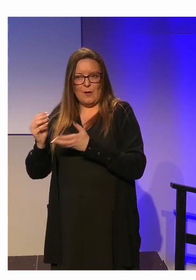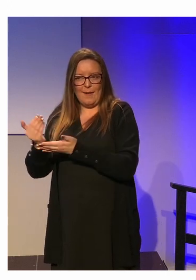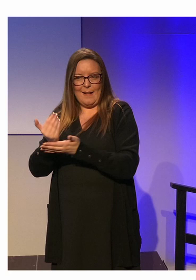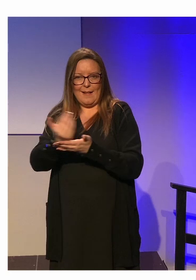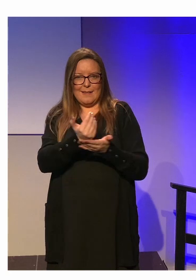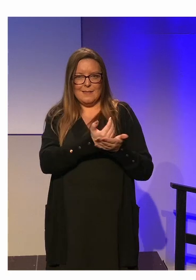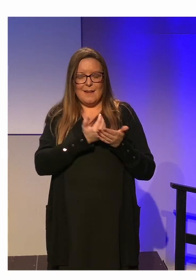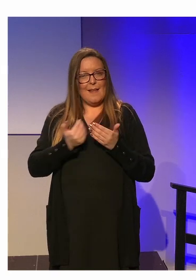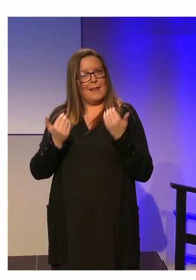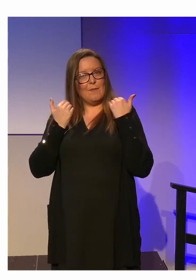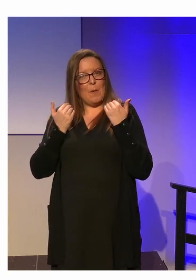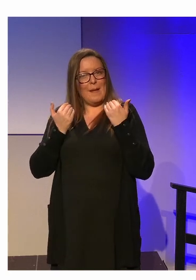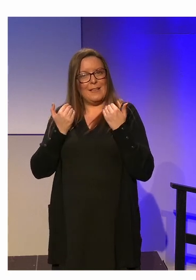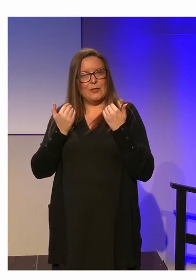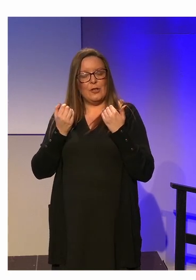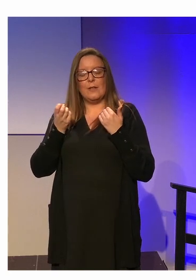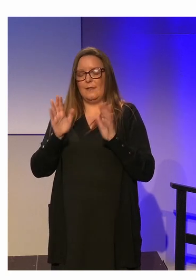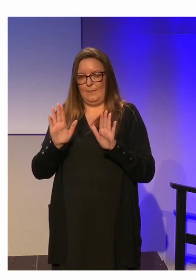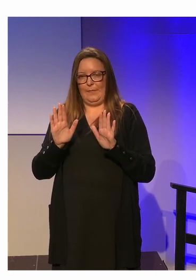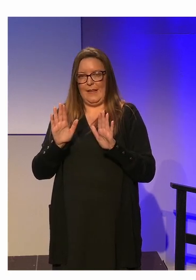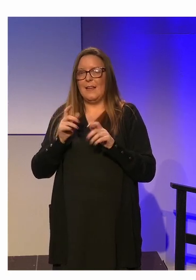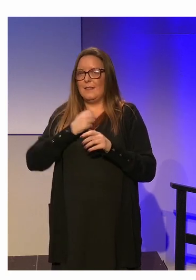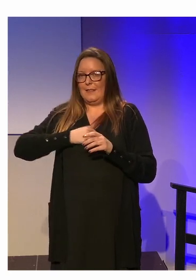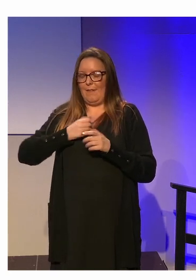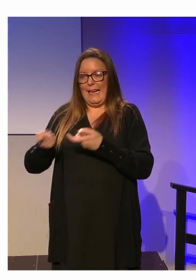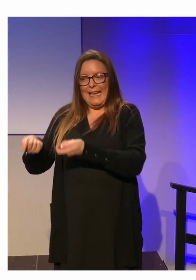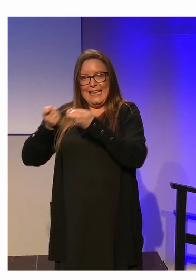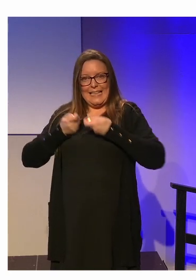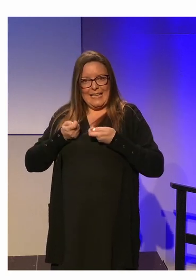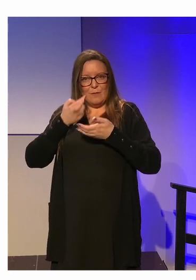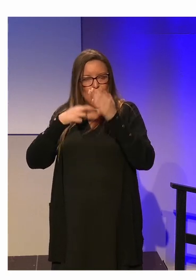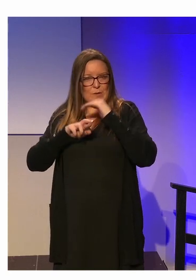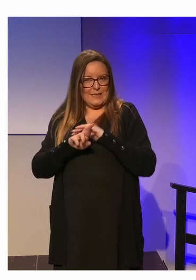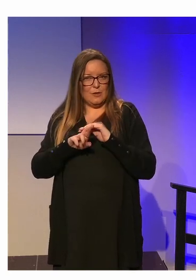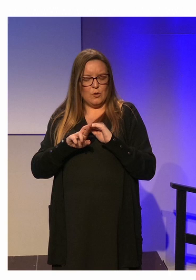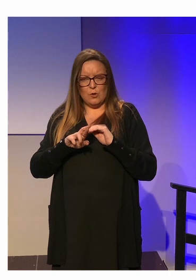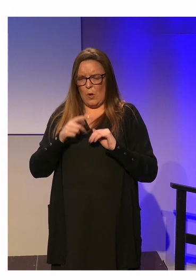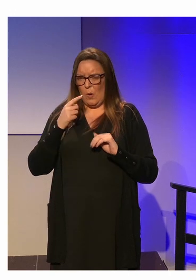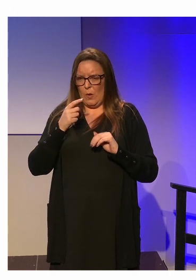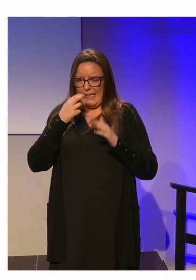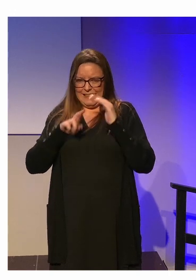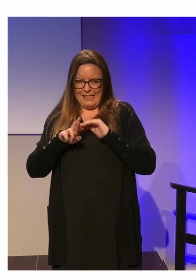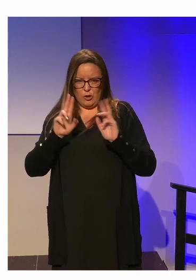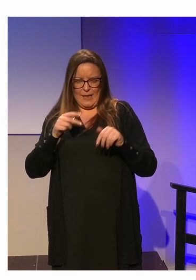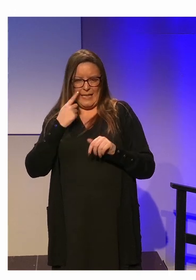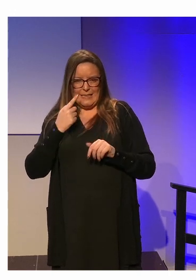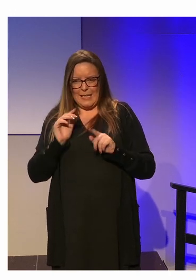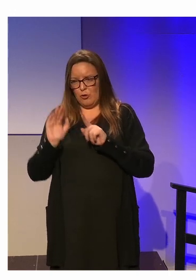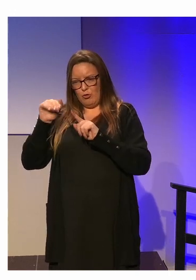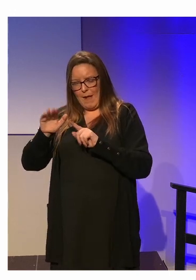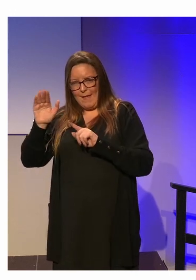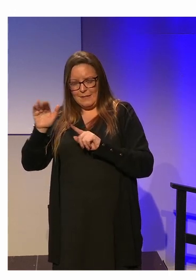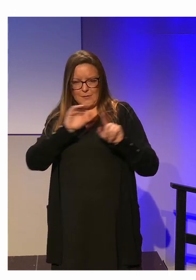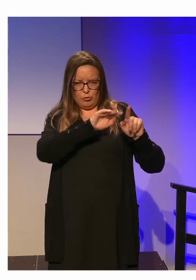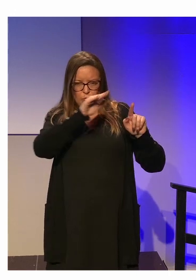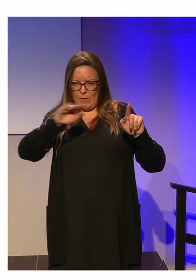and gives it to the student, or the teacher, excuse me. So the teacher can start to see trend data. They can see things for each student. What do I need to reteach? What